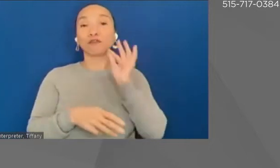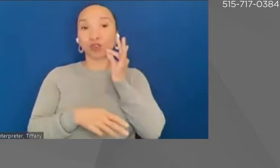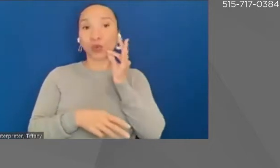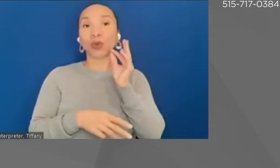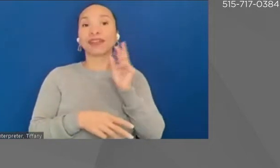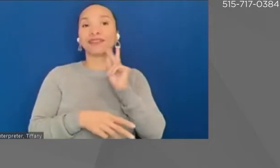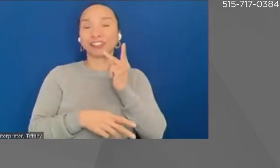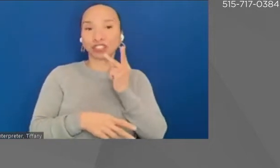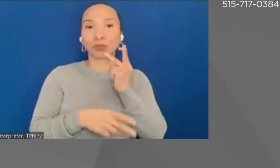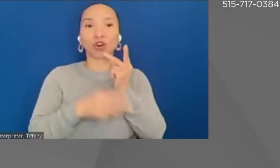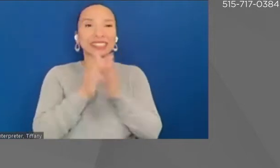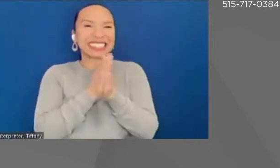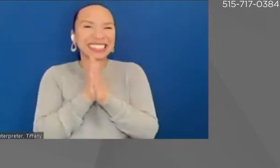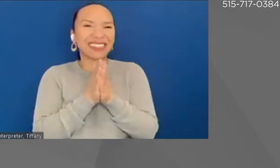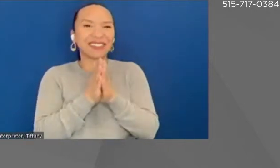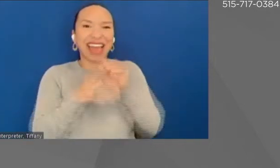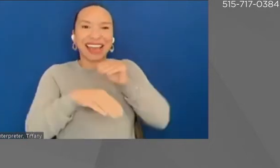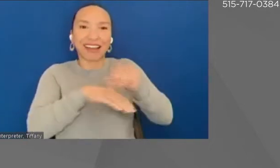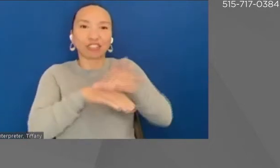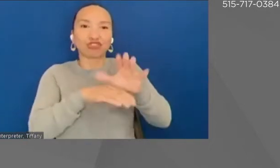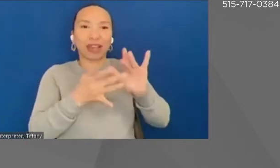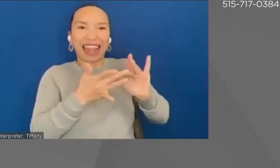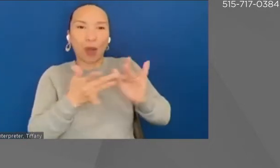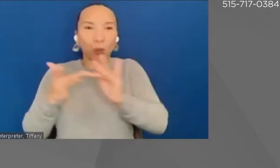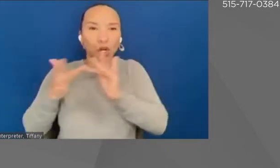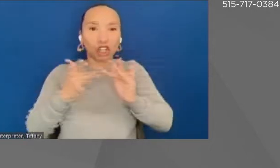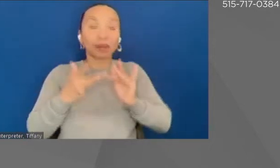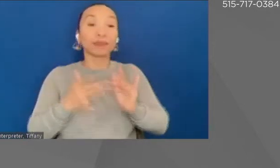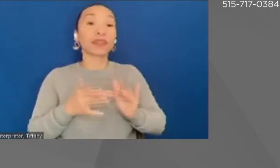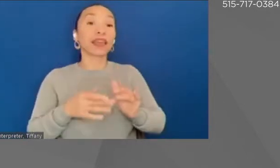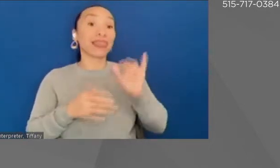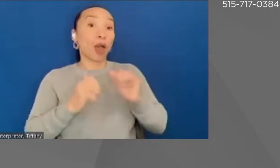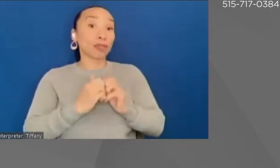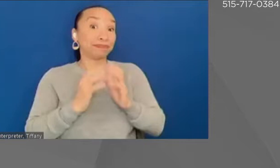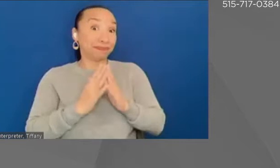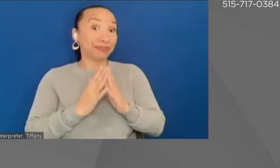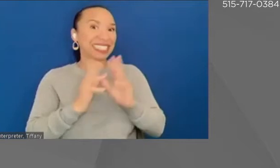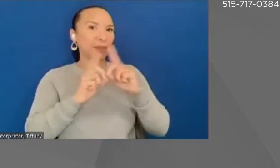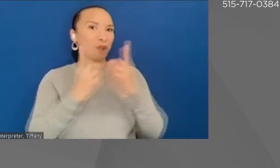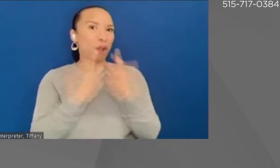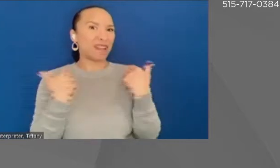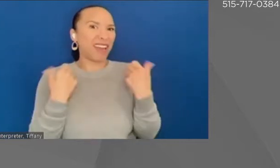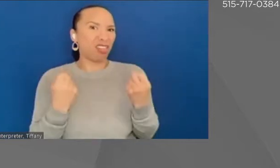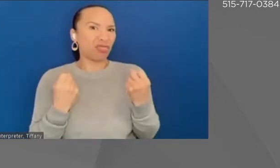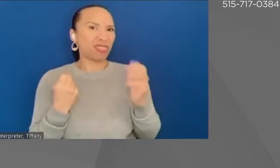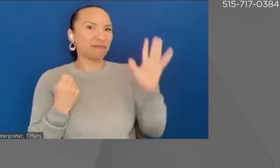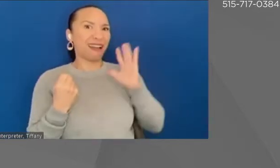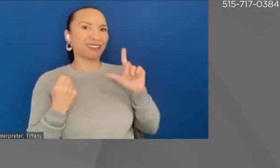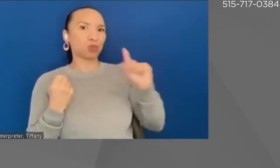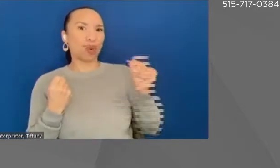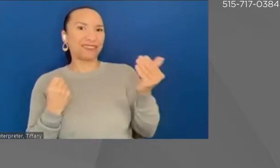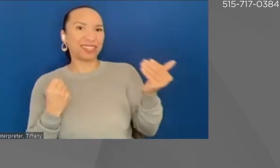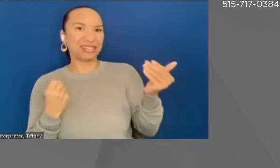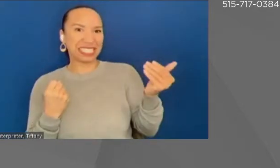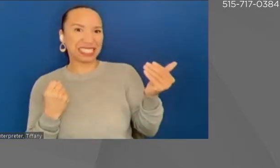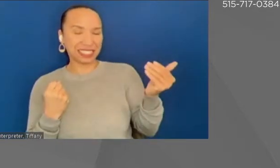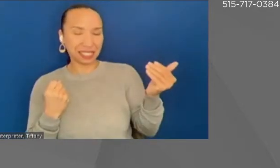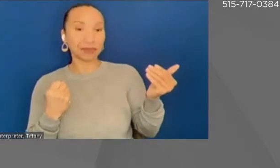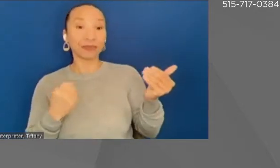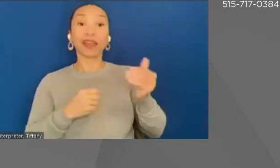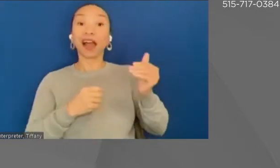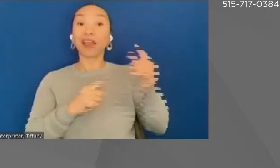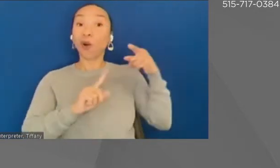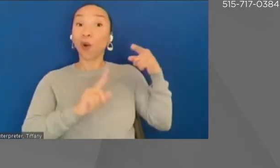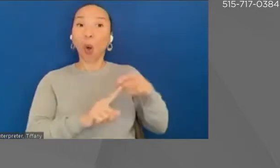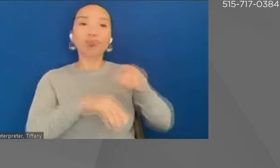Advisory Network. And so this was kind of brought together by the Department of Health back in 2015. And it was really an advisory network